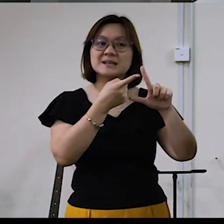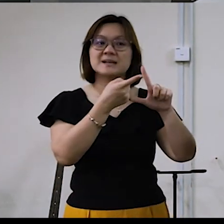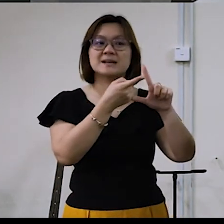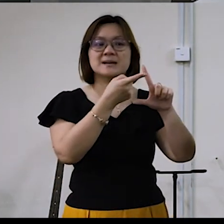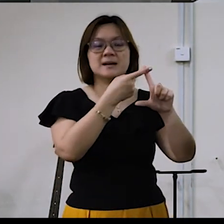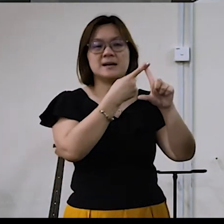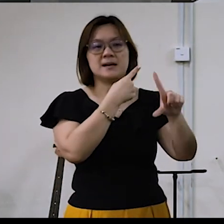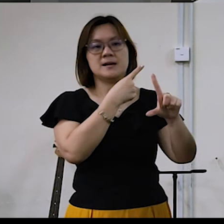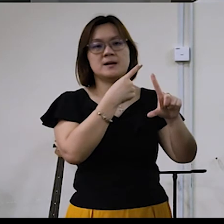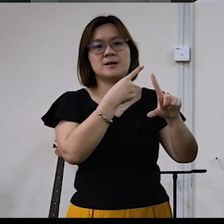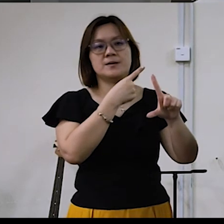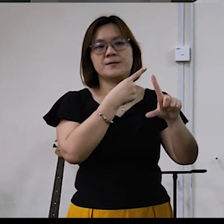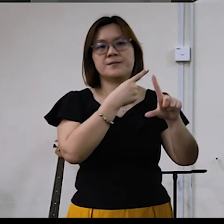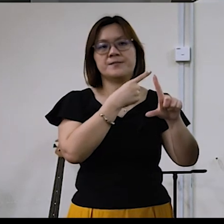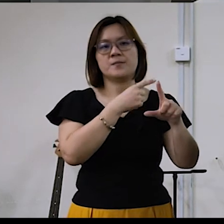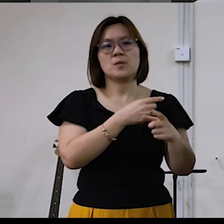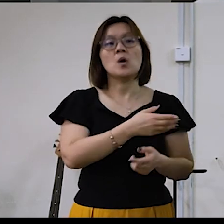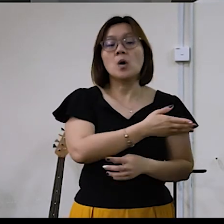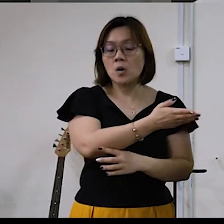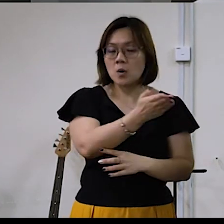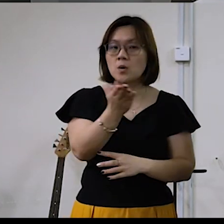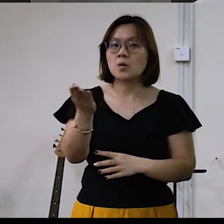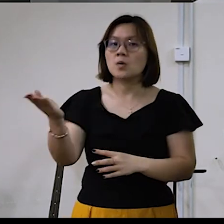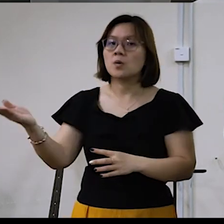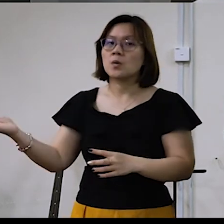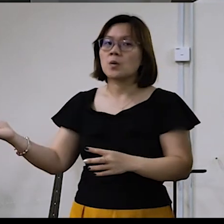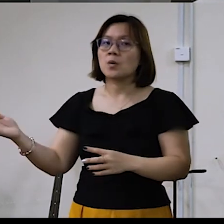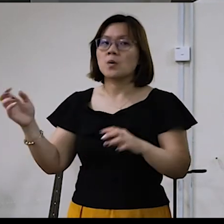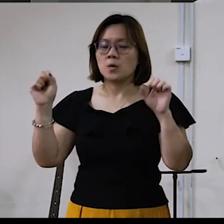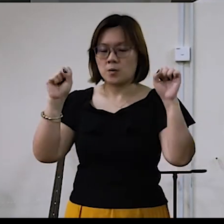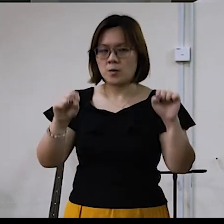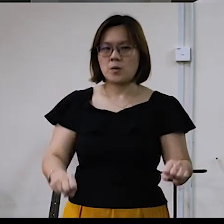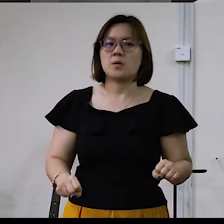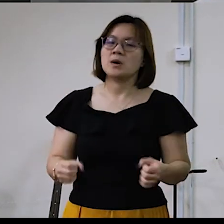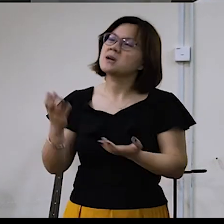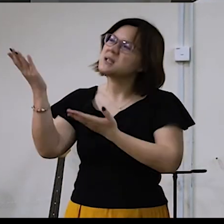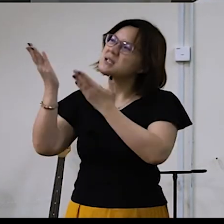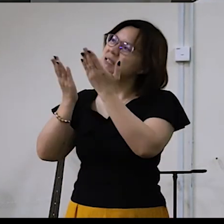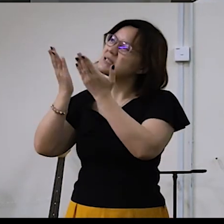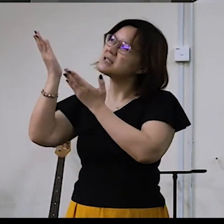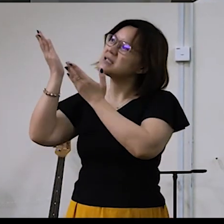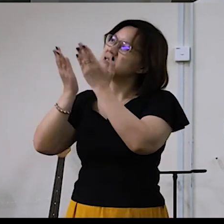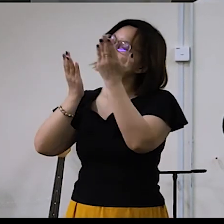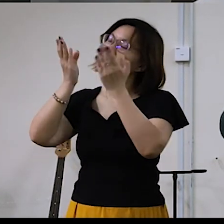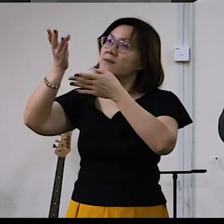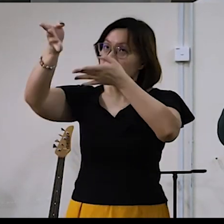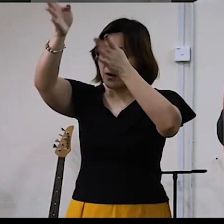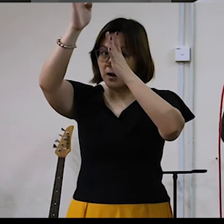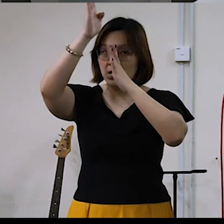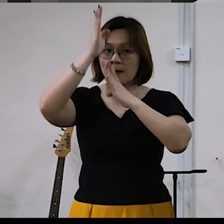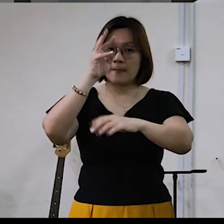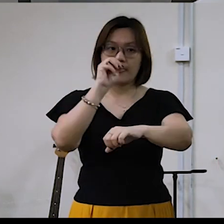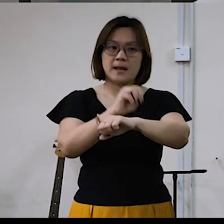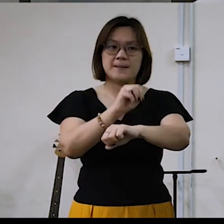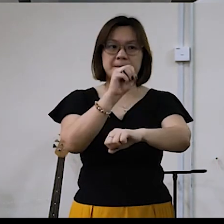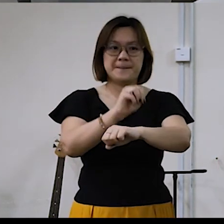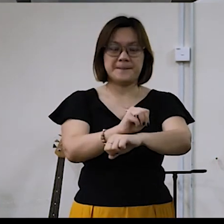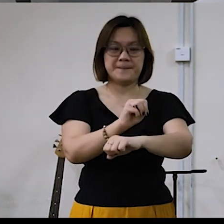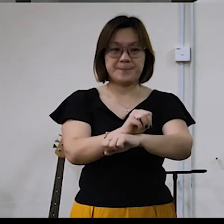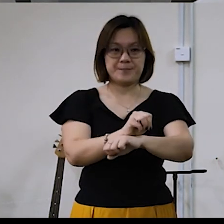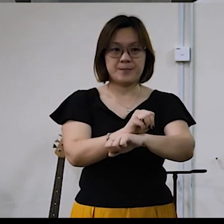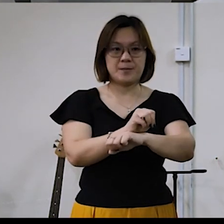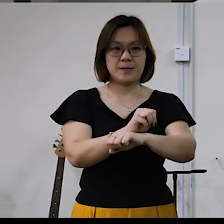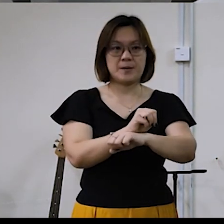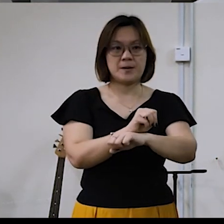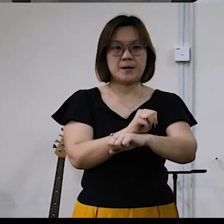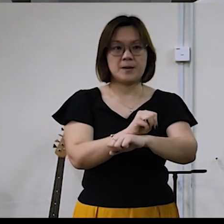become witness of Jesus and to serve God in ministry. Are you listening? So you are baptized in the Spirit, not just to speak in